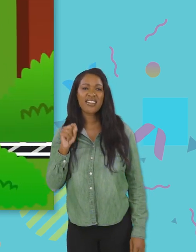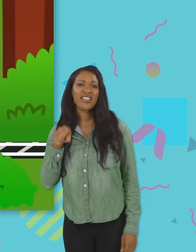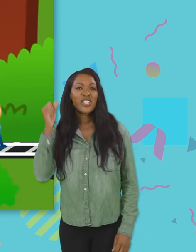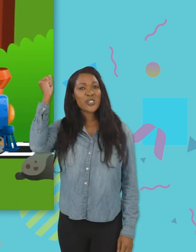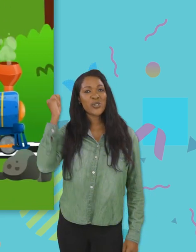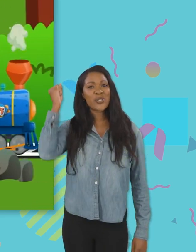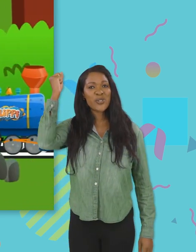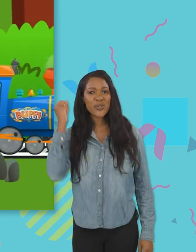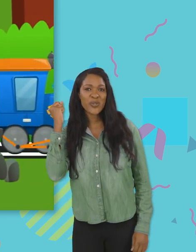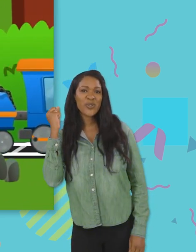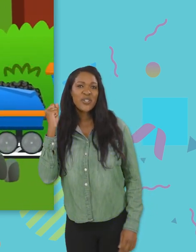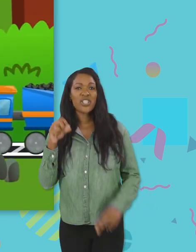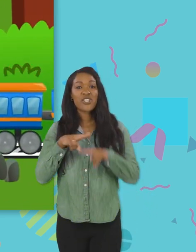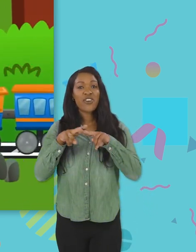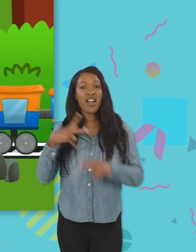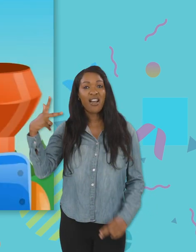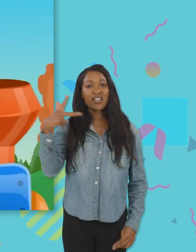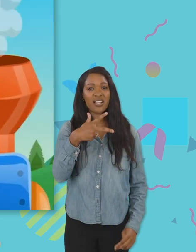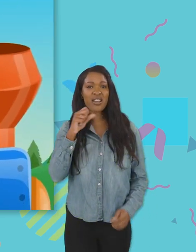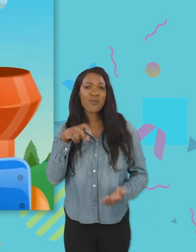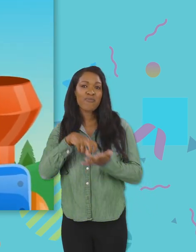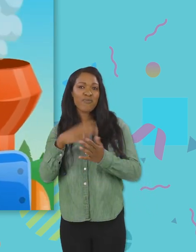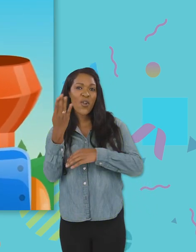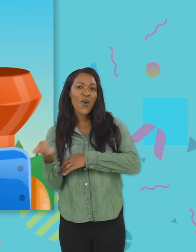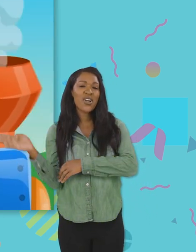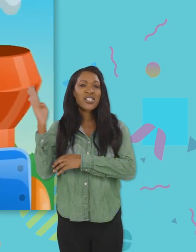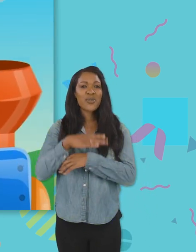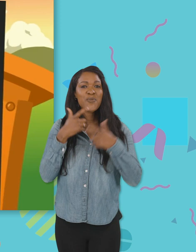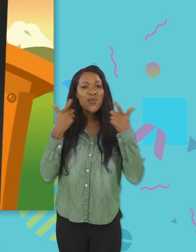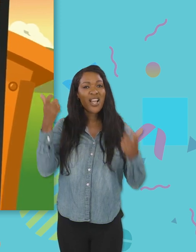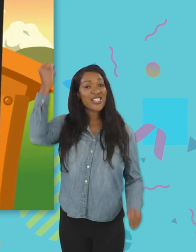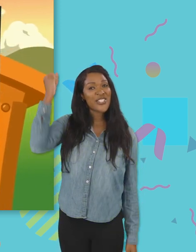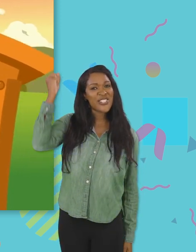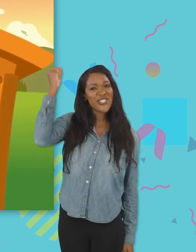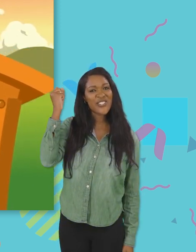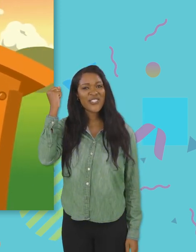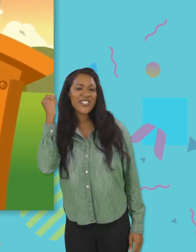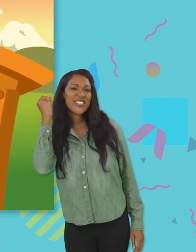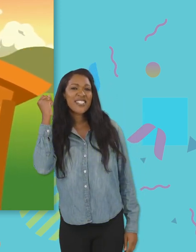Watching you go choo-choo, choo-choo.